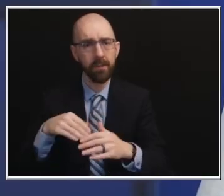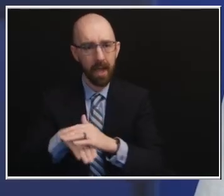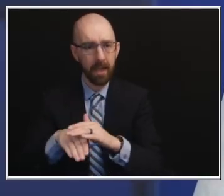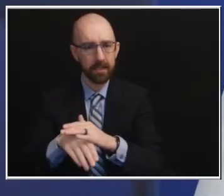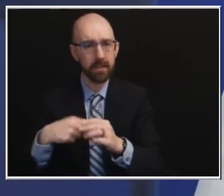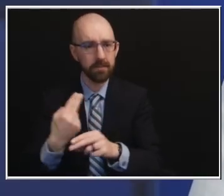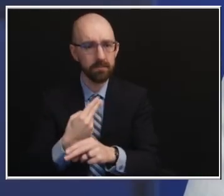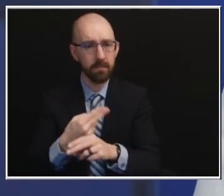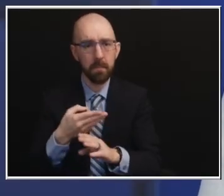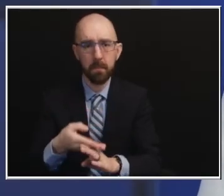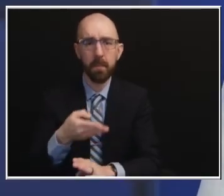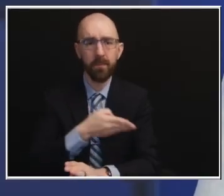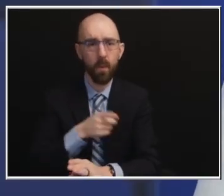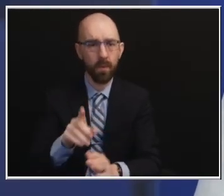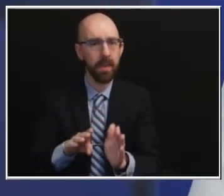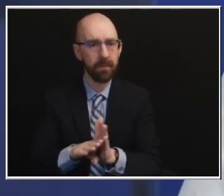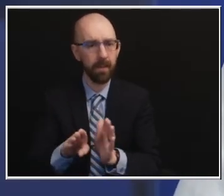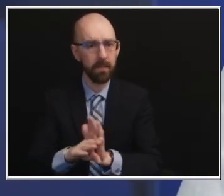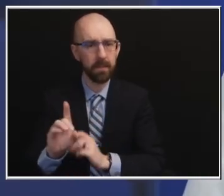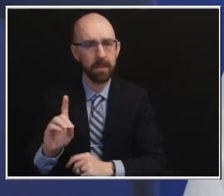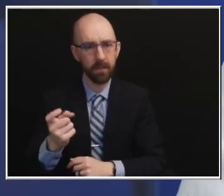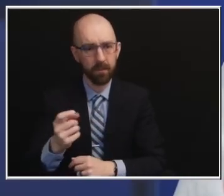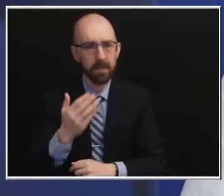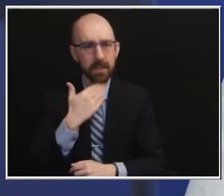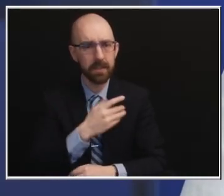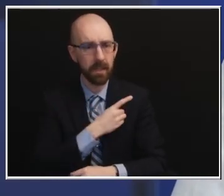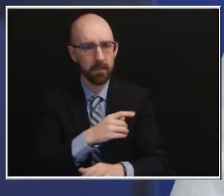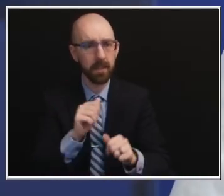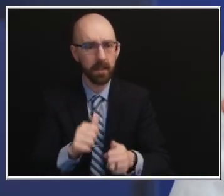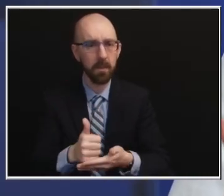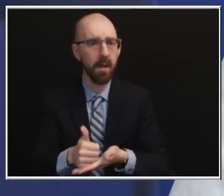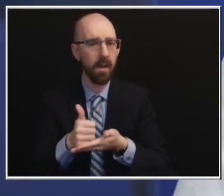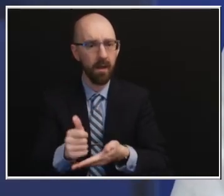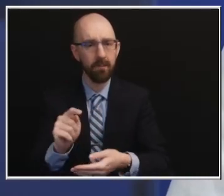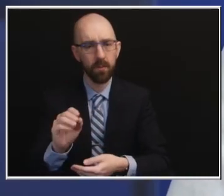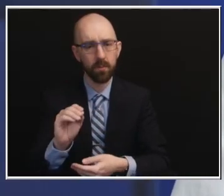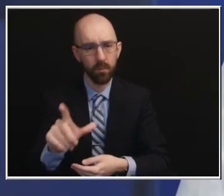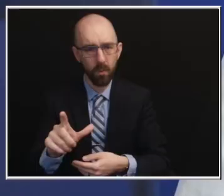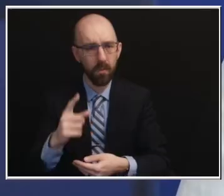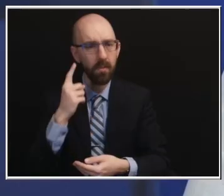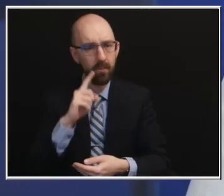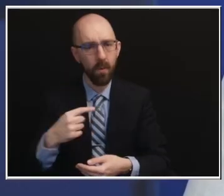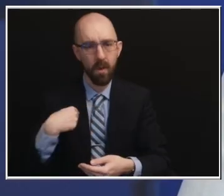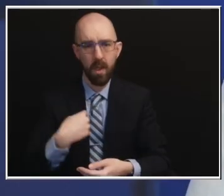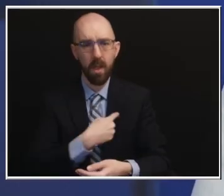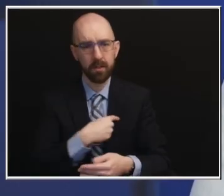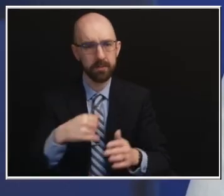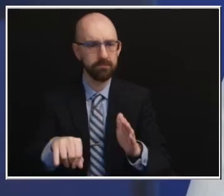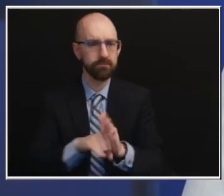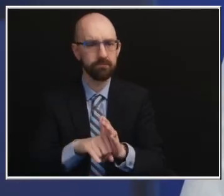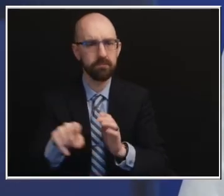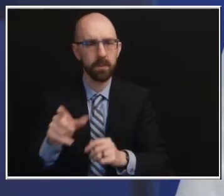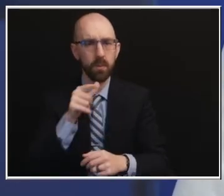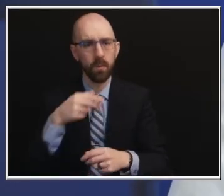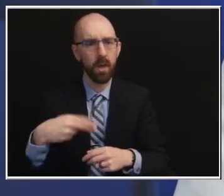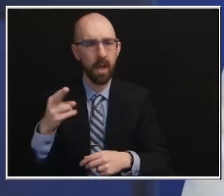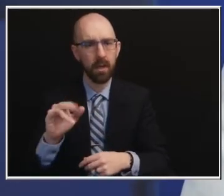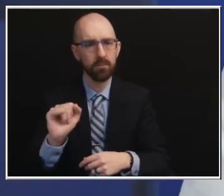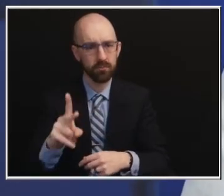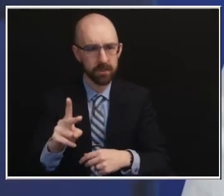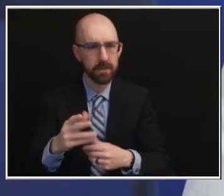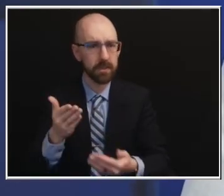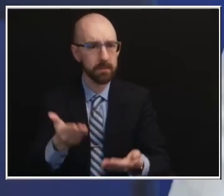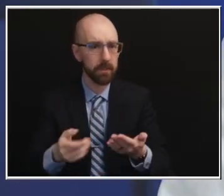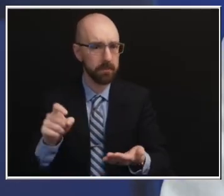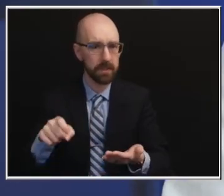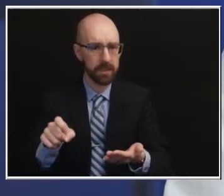they actually develop the diagnosis of diabetes, can be a really helpful tool for us to identify those who are at higher risk and might need